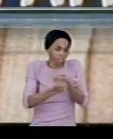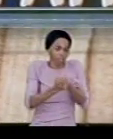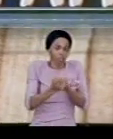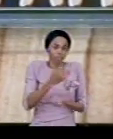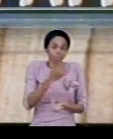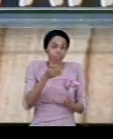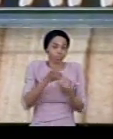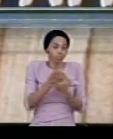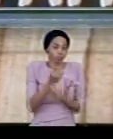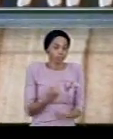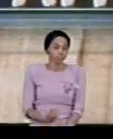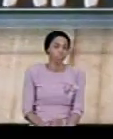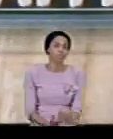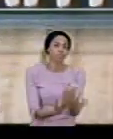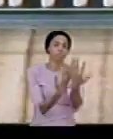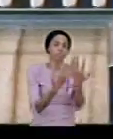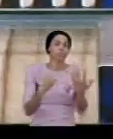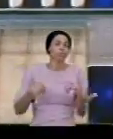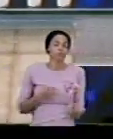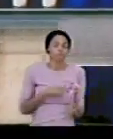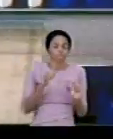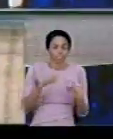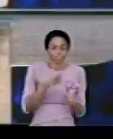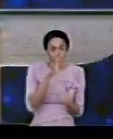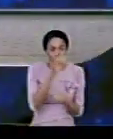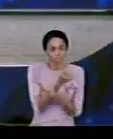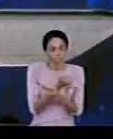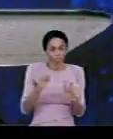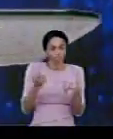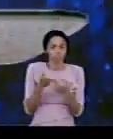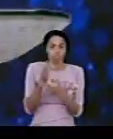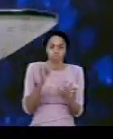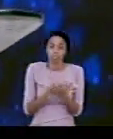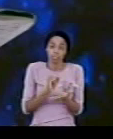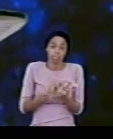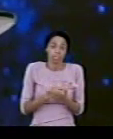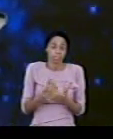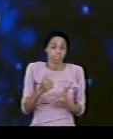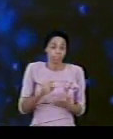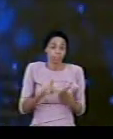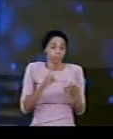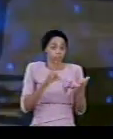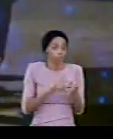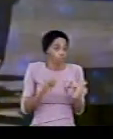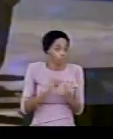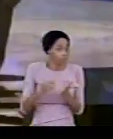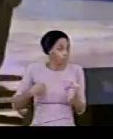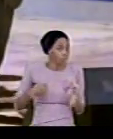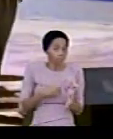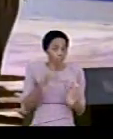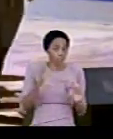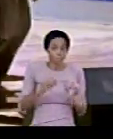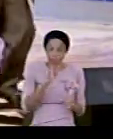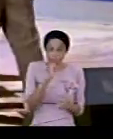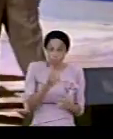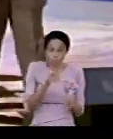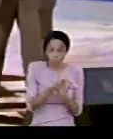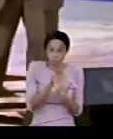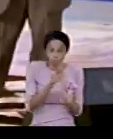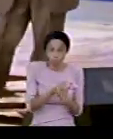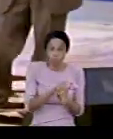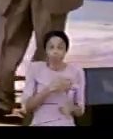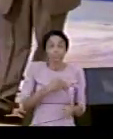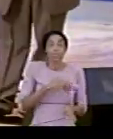through that. That the law which we could not fulfill, and all